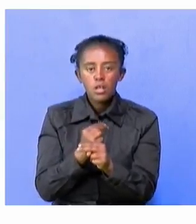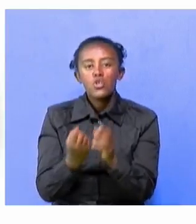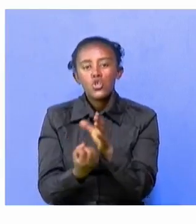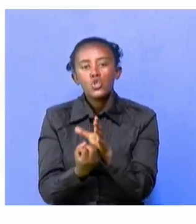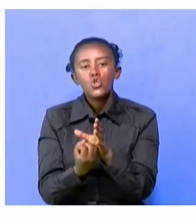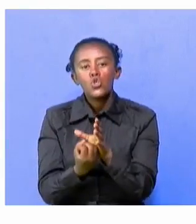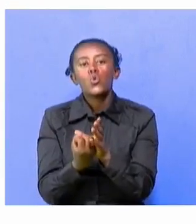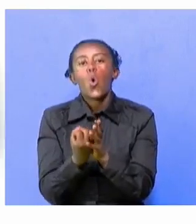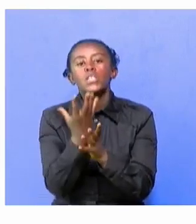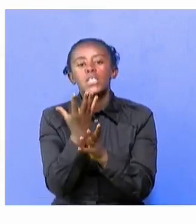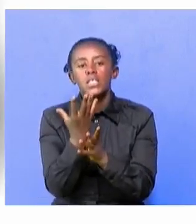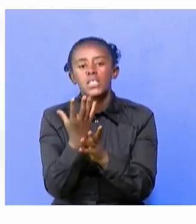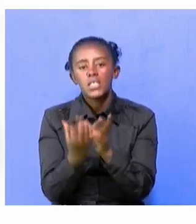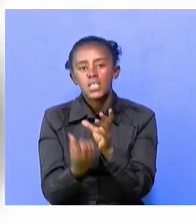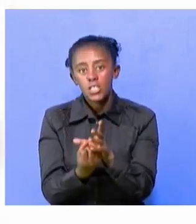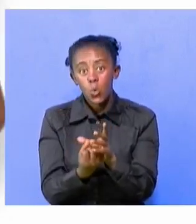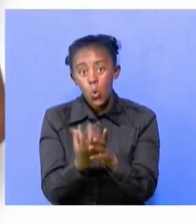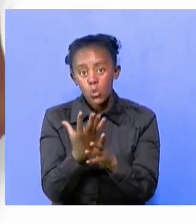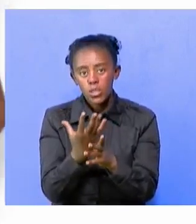resources.